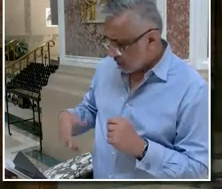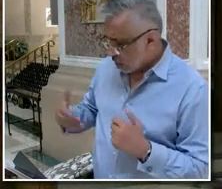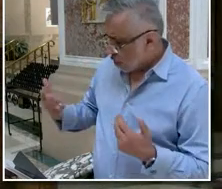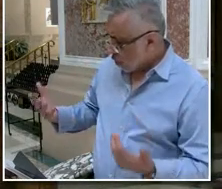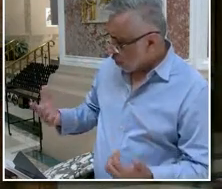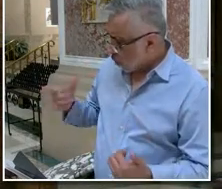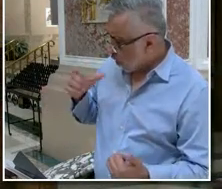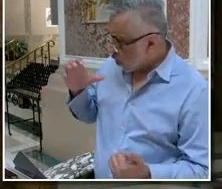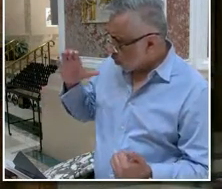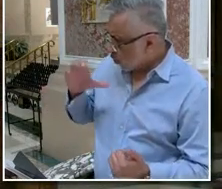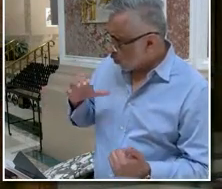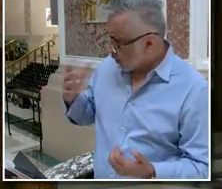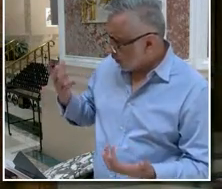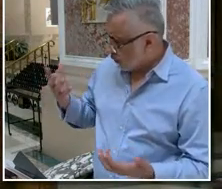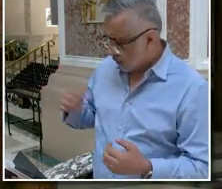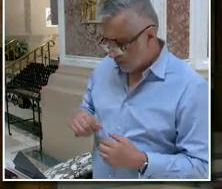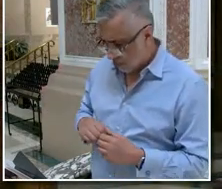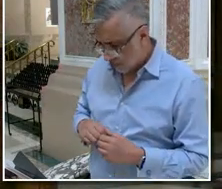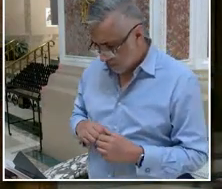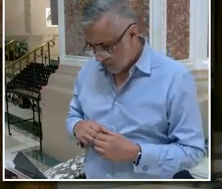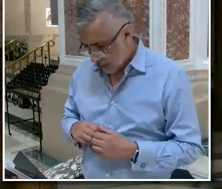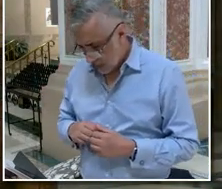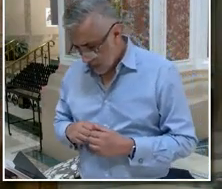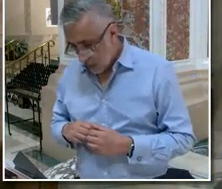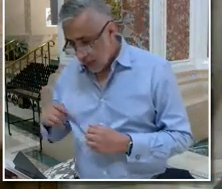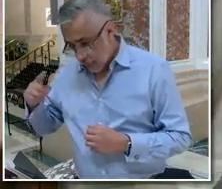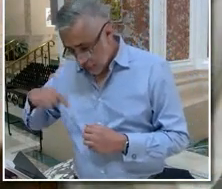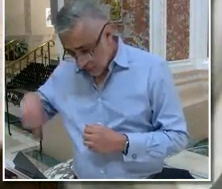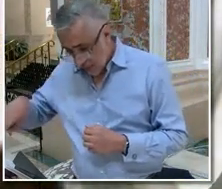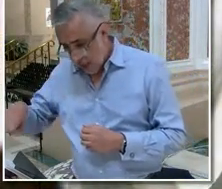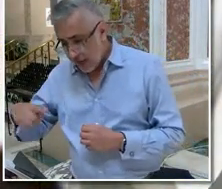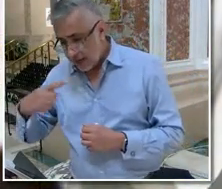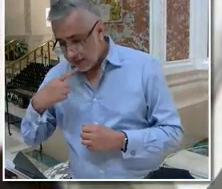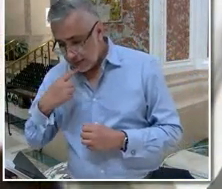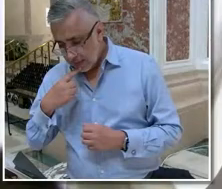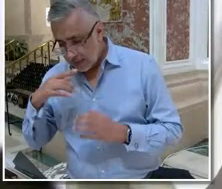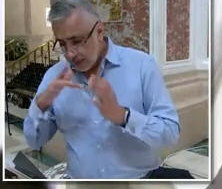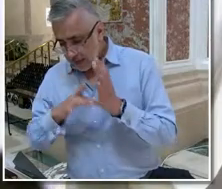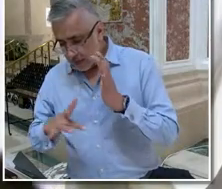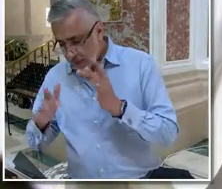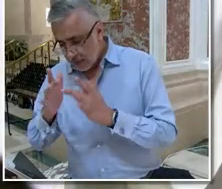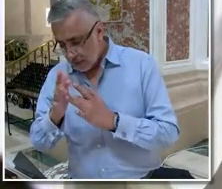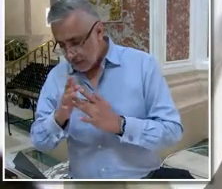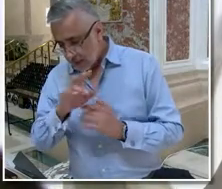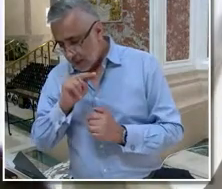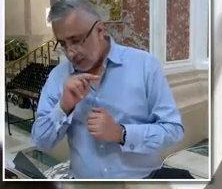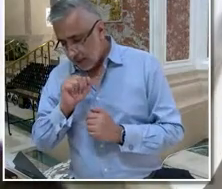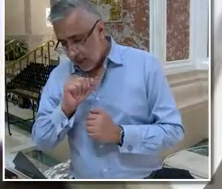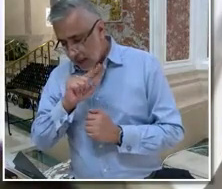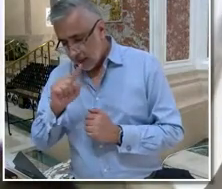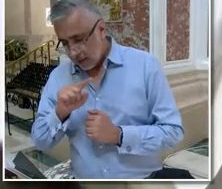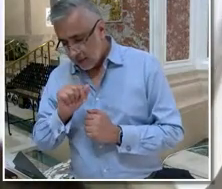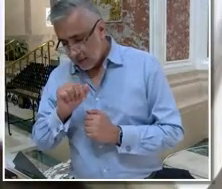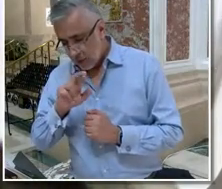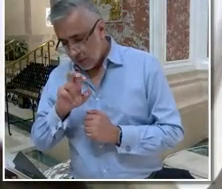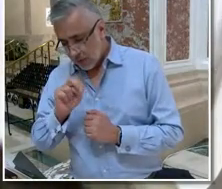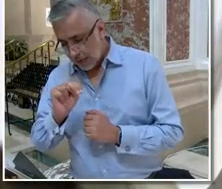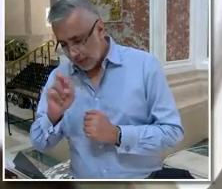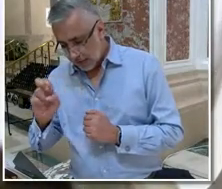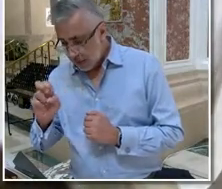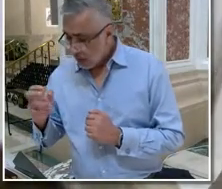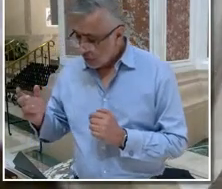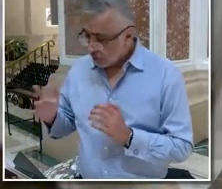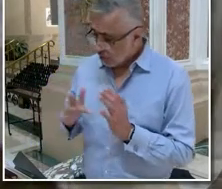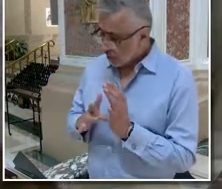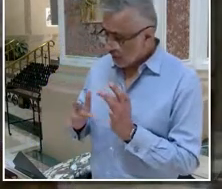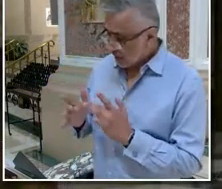"Whom are you looking for?" They said, "Jesus the Nazarene." Jesus